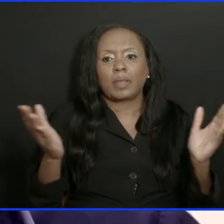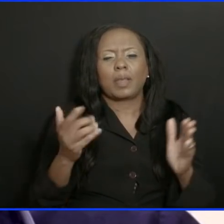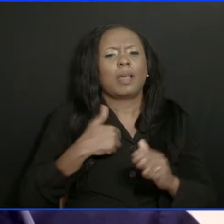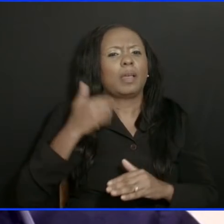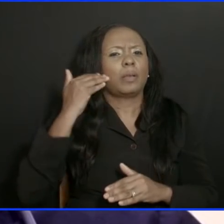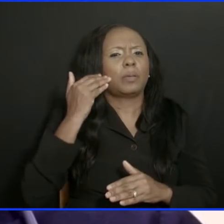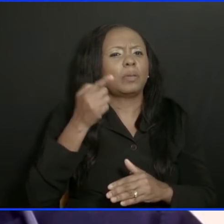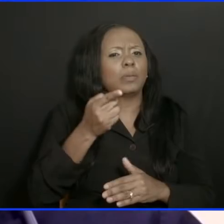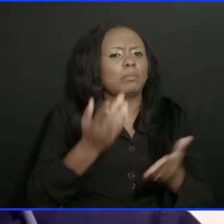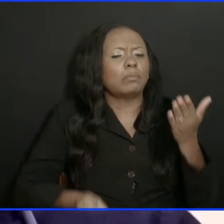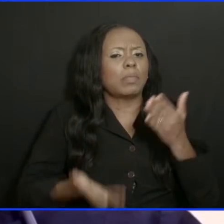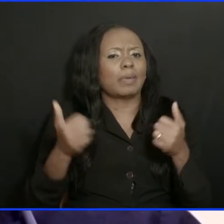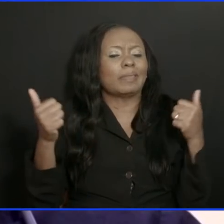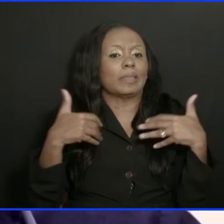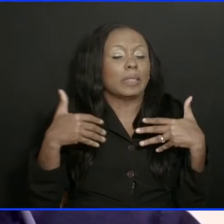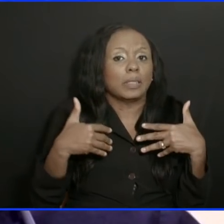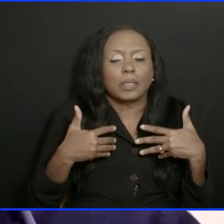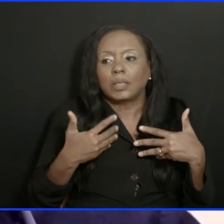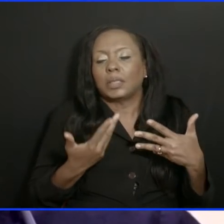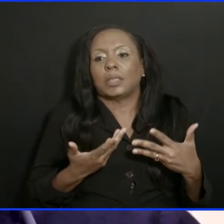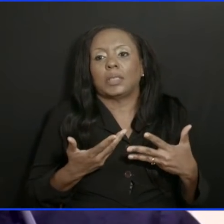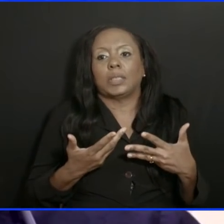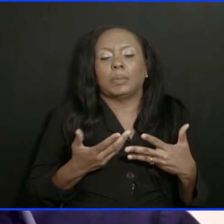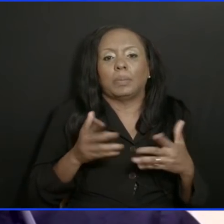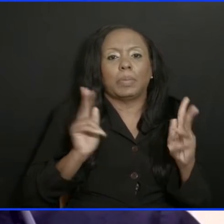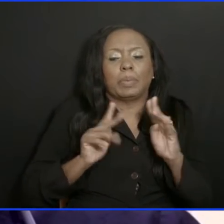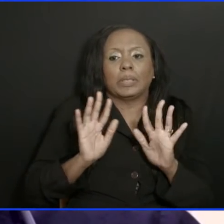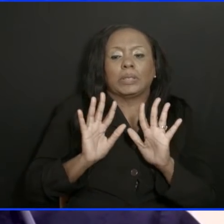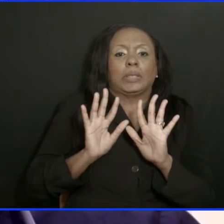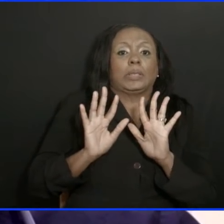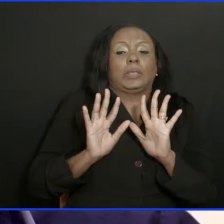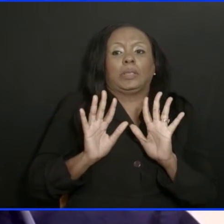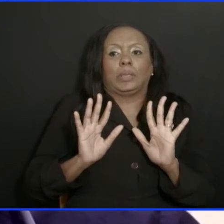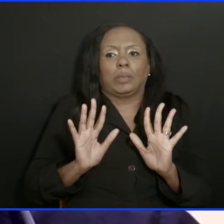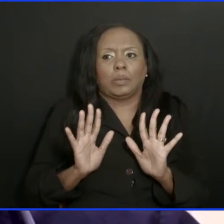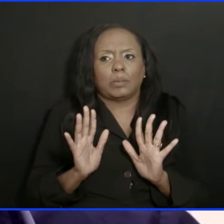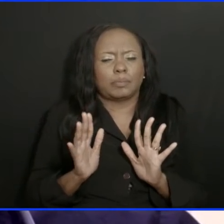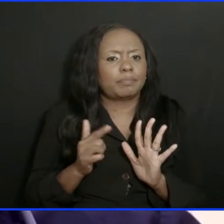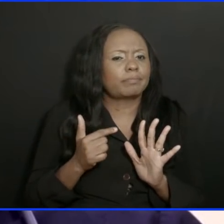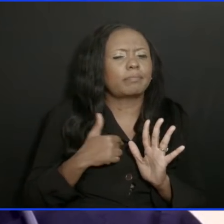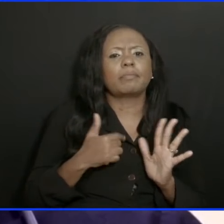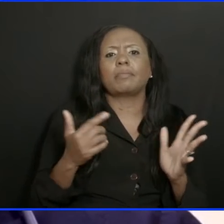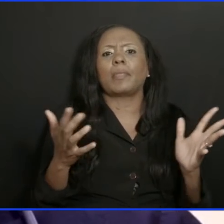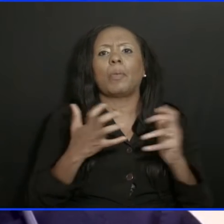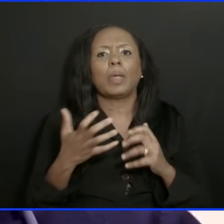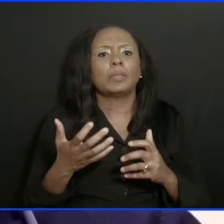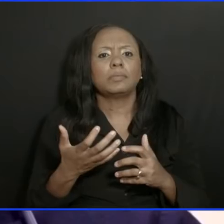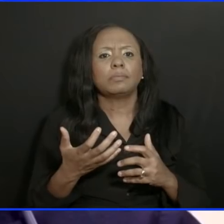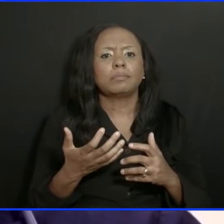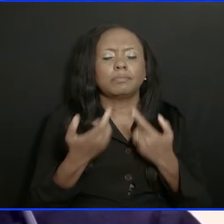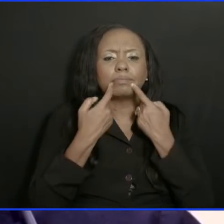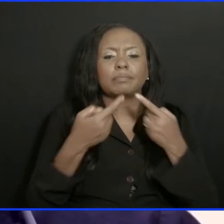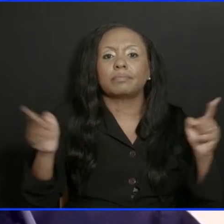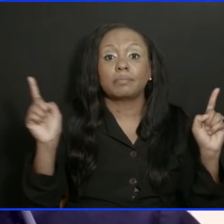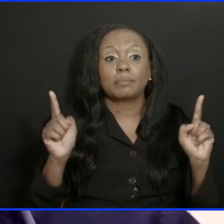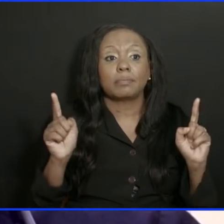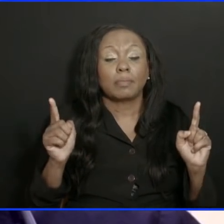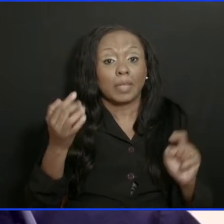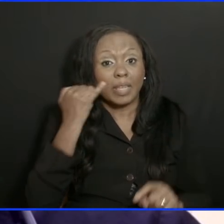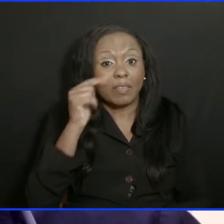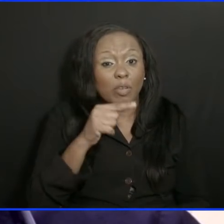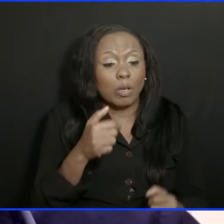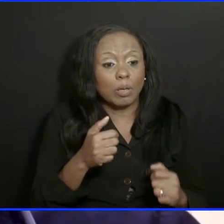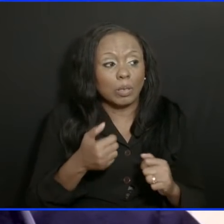general public, and I'm here today as well to try to get across to you that it's okay to be fearful, but